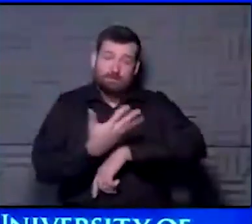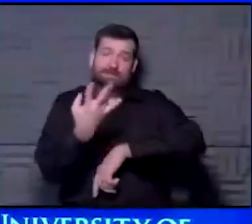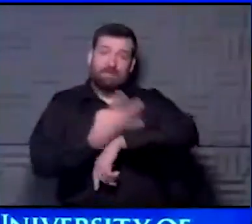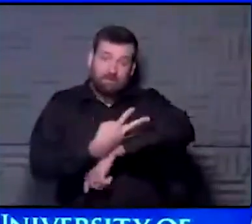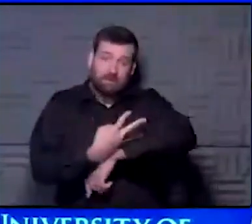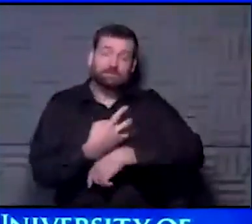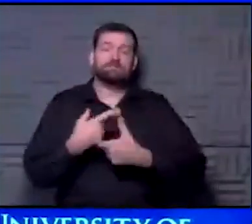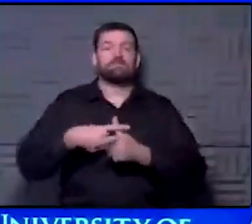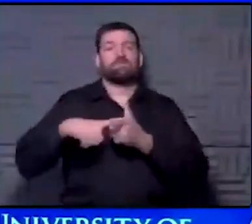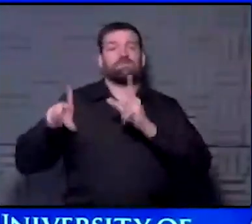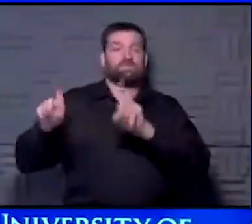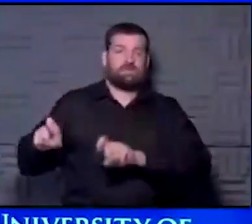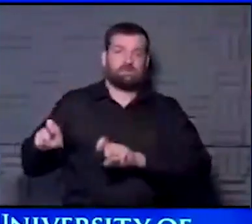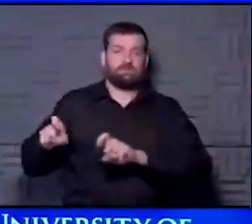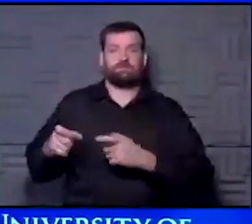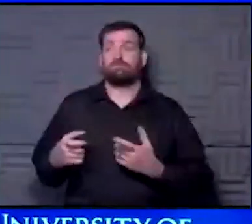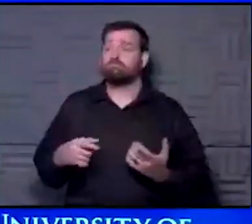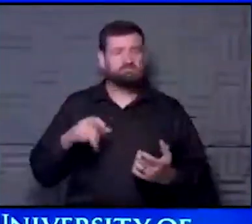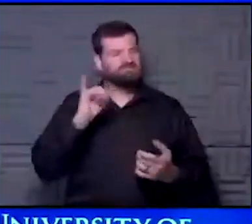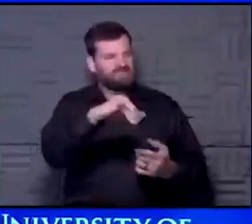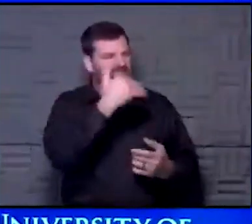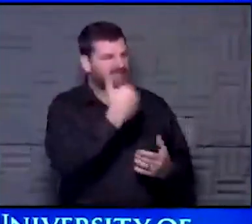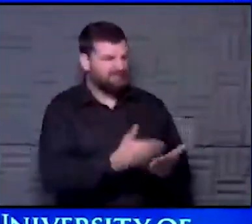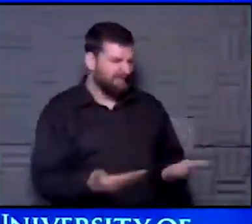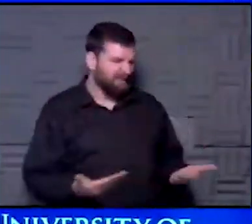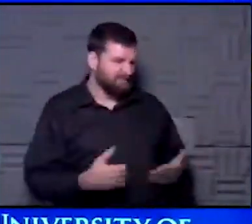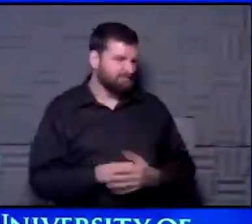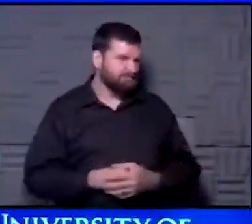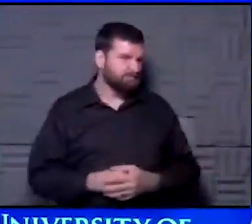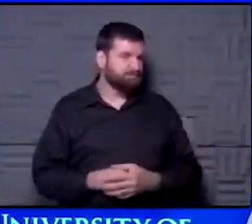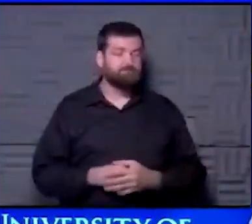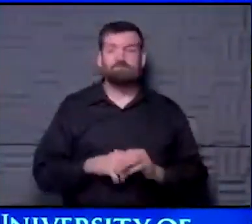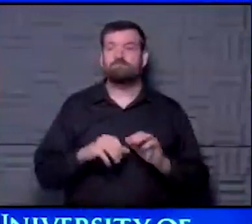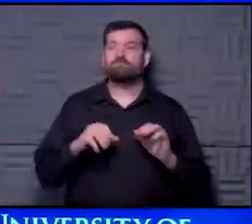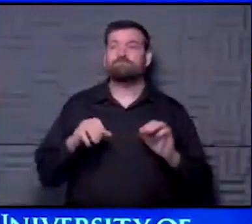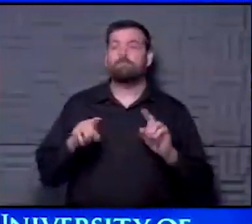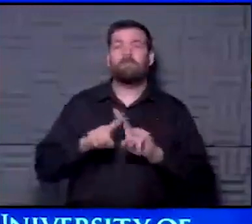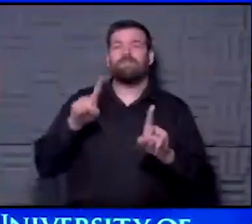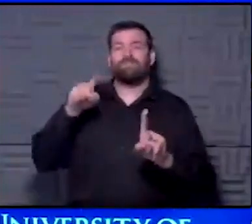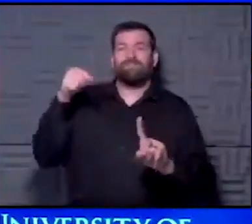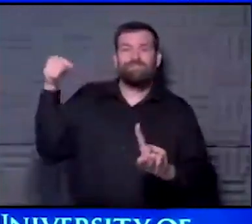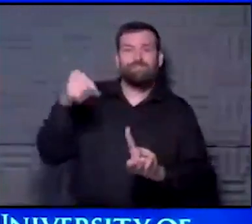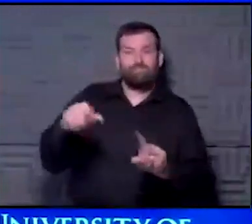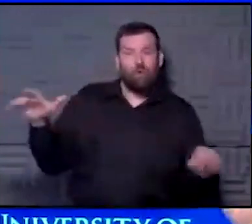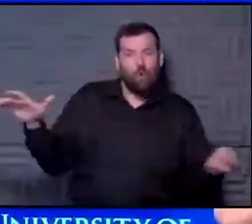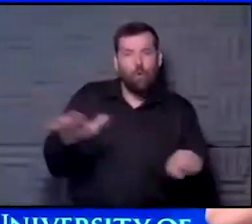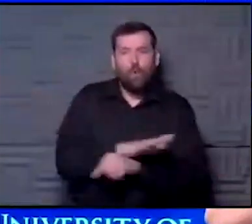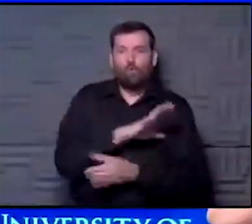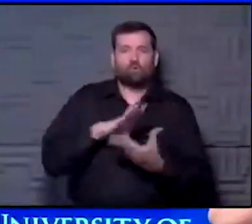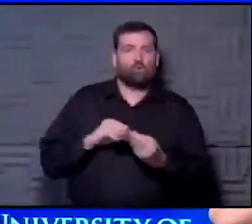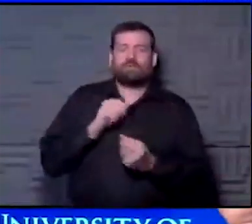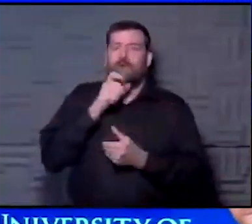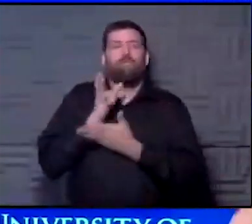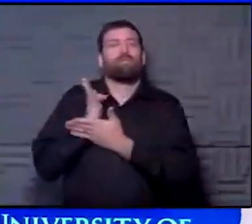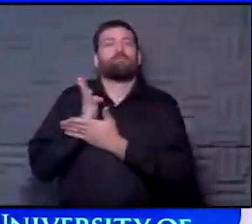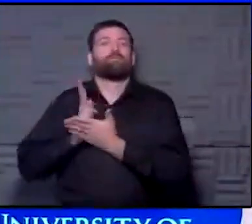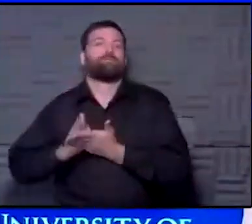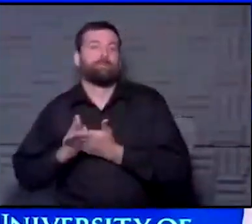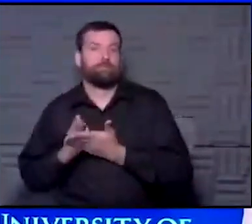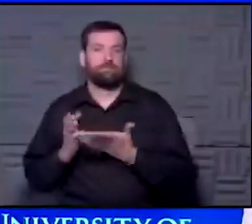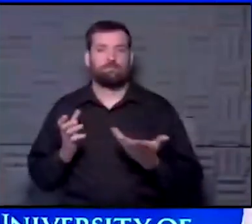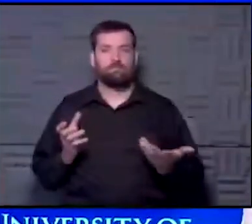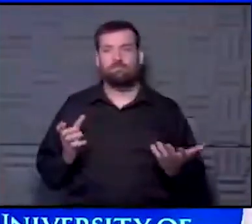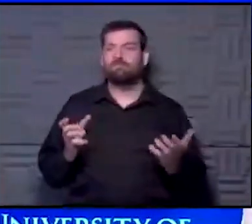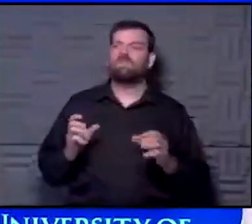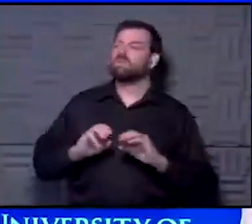out. Yeah. And that's really the thing. And you can make the argument, but make the whole story. Don't just do the snippet. We're not going to have